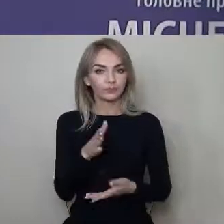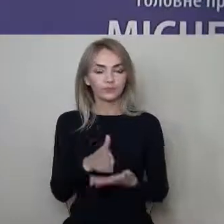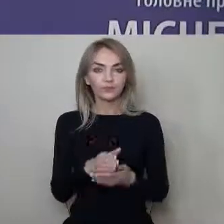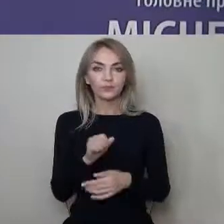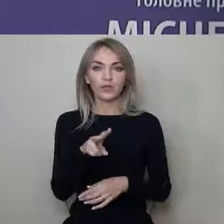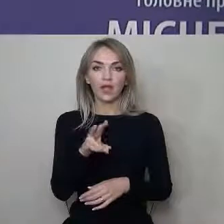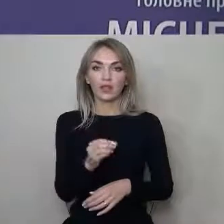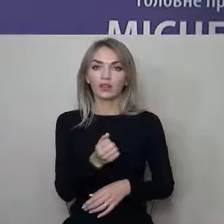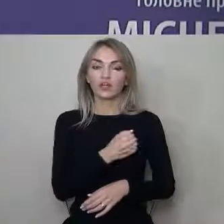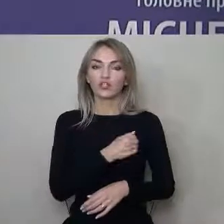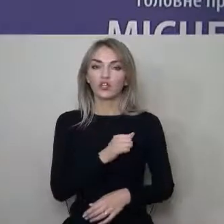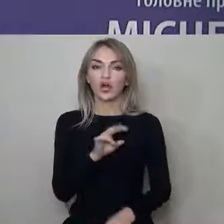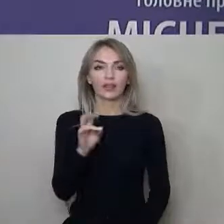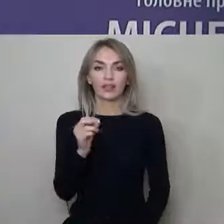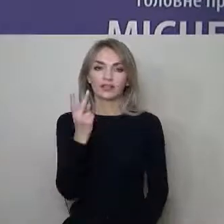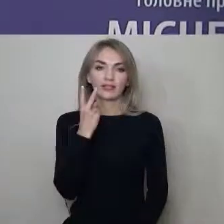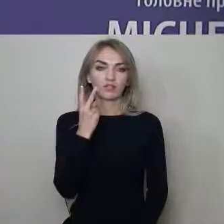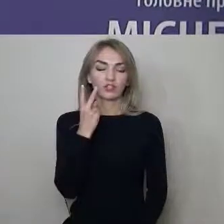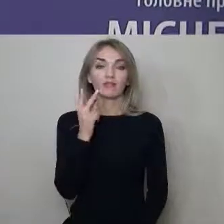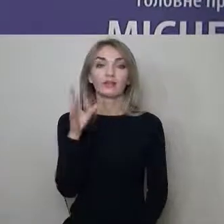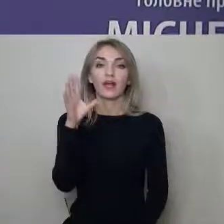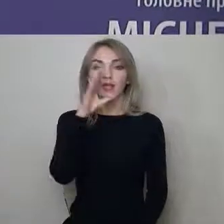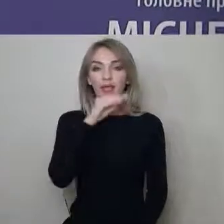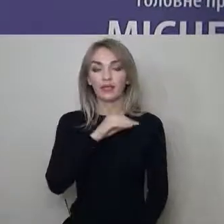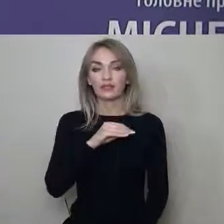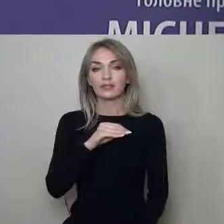the TSCs, but unfortunately,